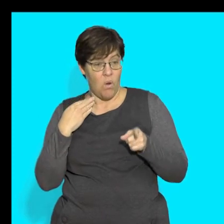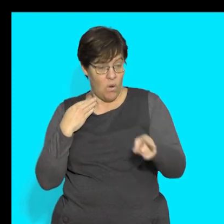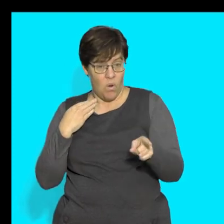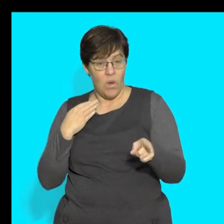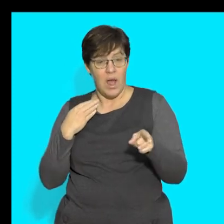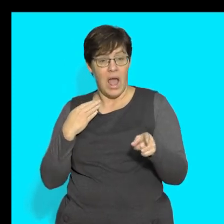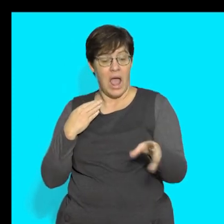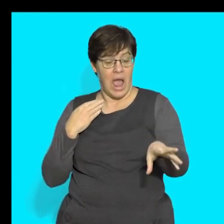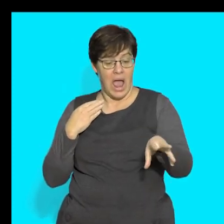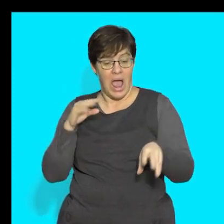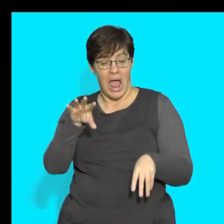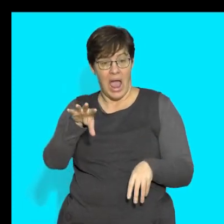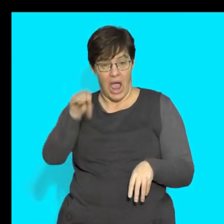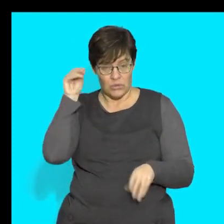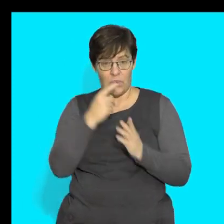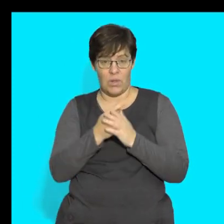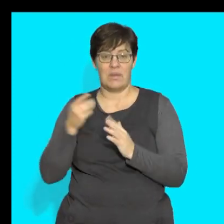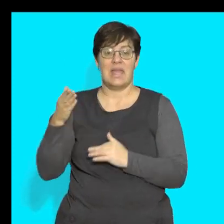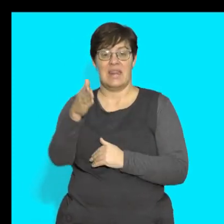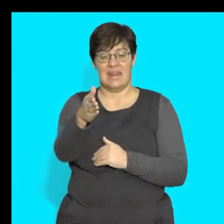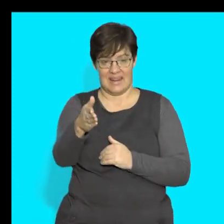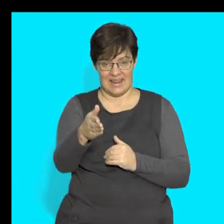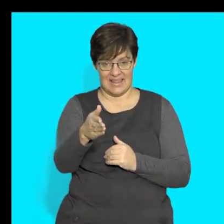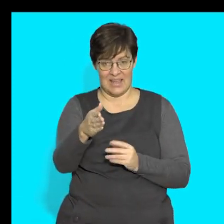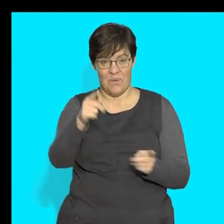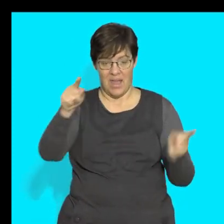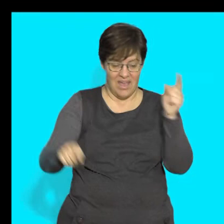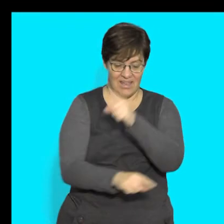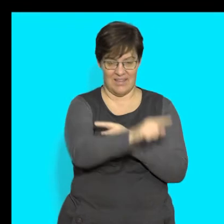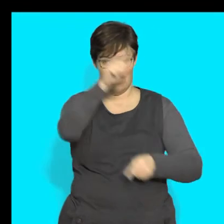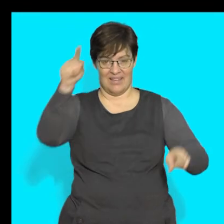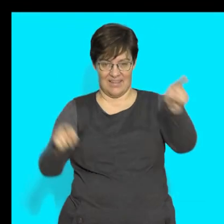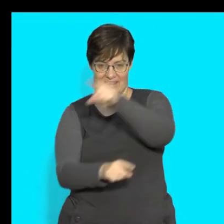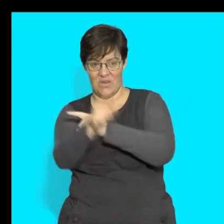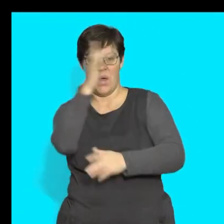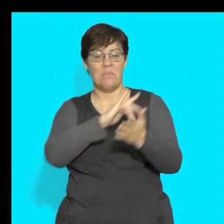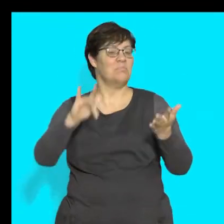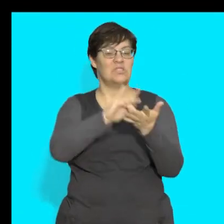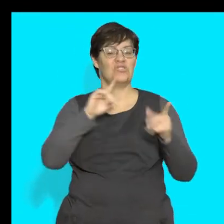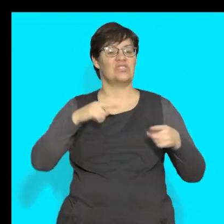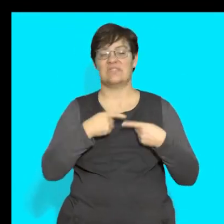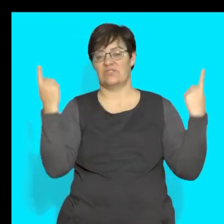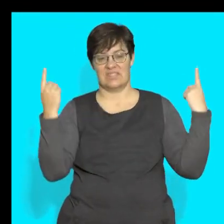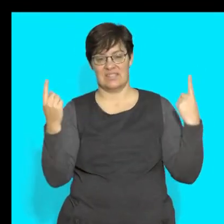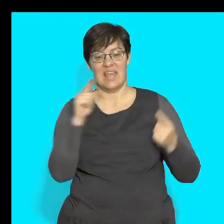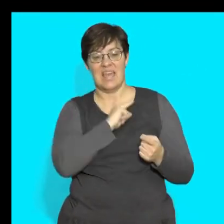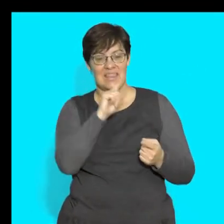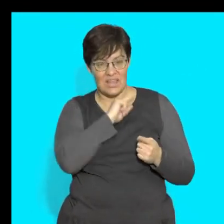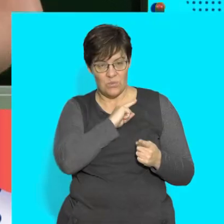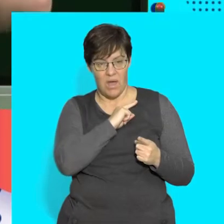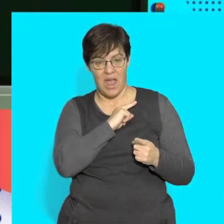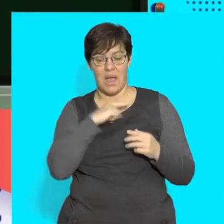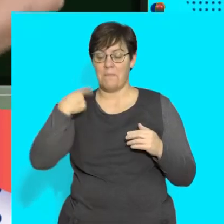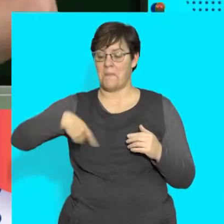in. There's been a change in current because the commutator is now in a different position. So